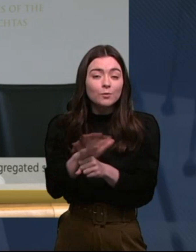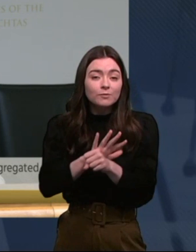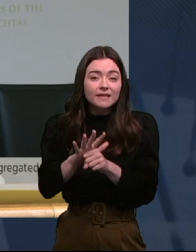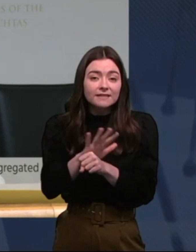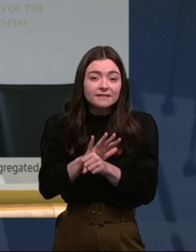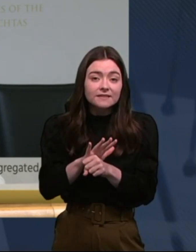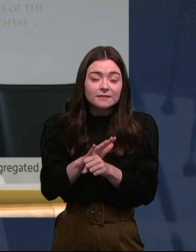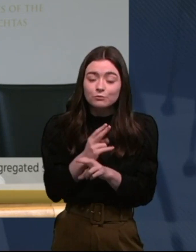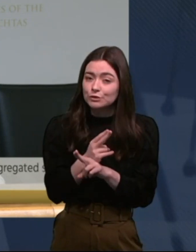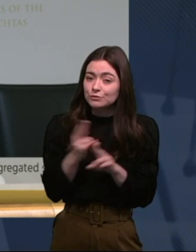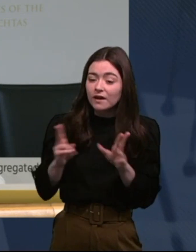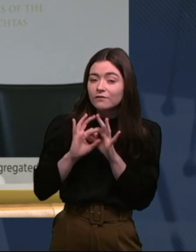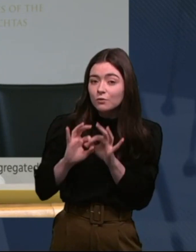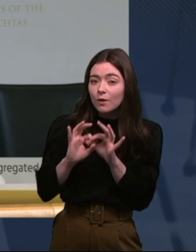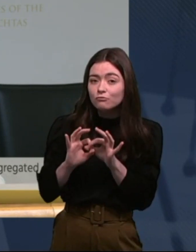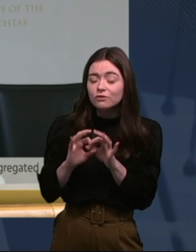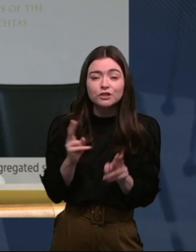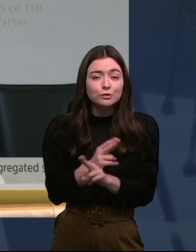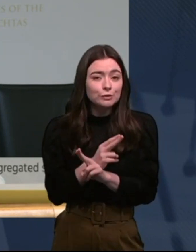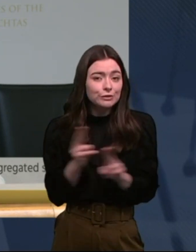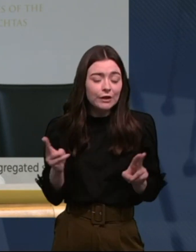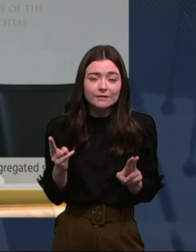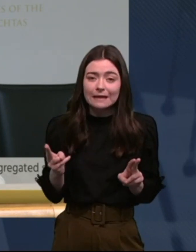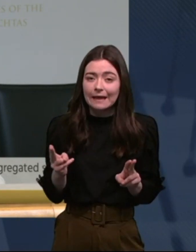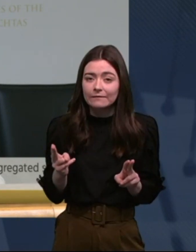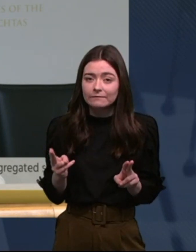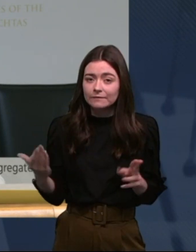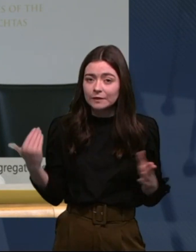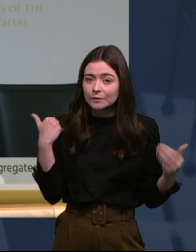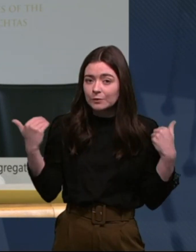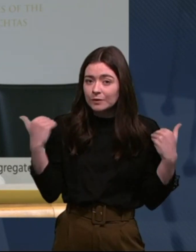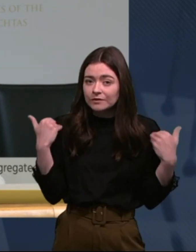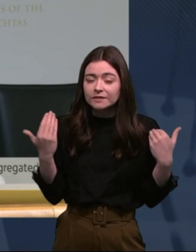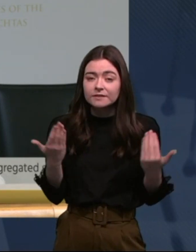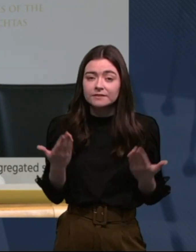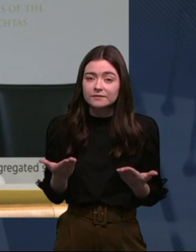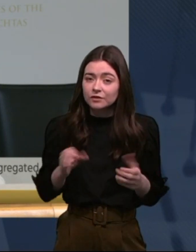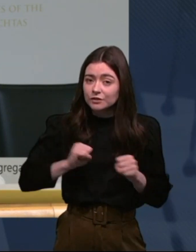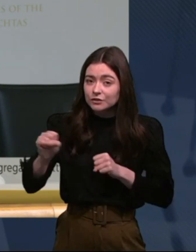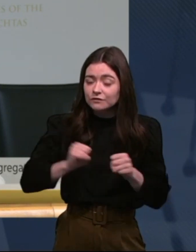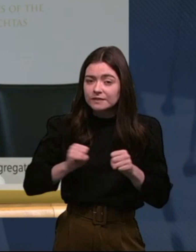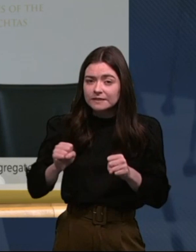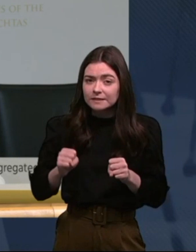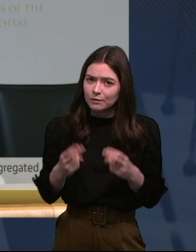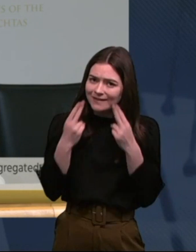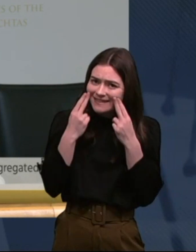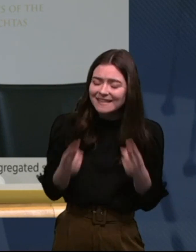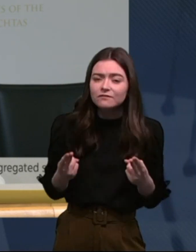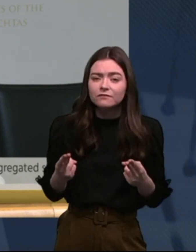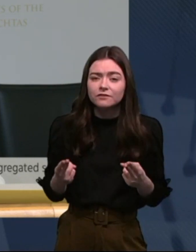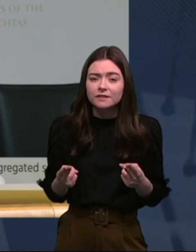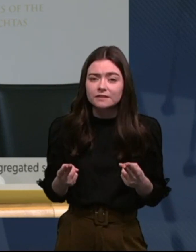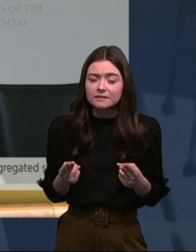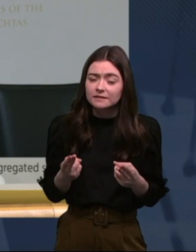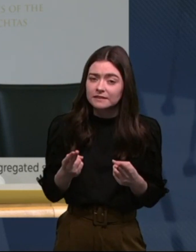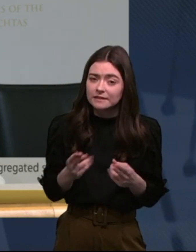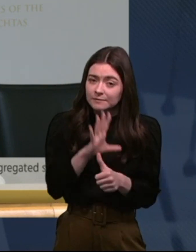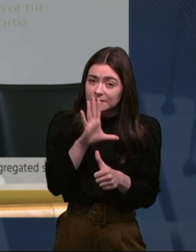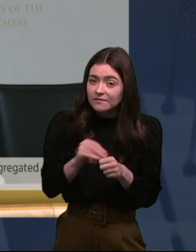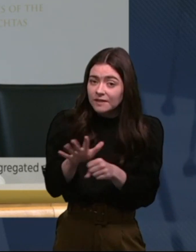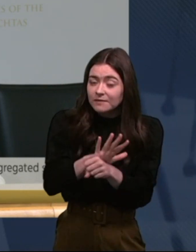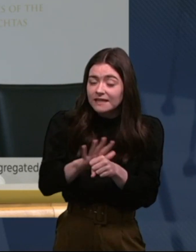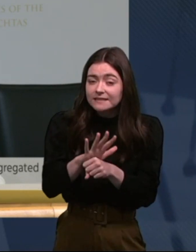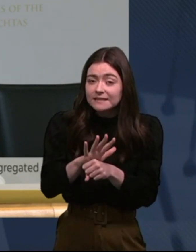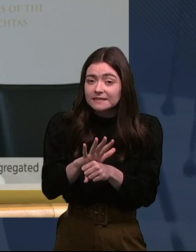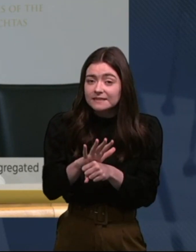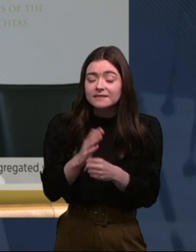where we don't have cooperation, we don't have inquiries coming to our service despite an absolute need for it in certain places.